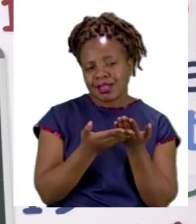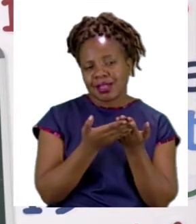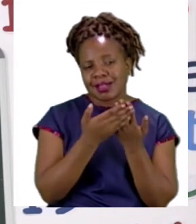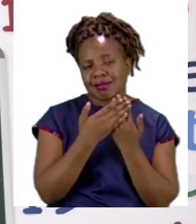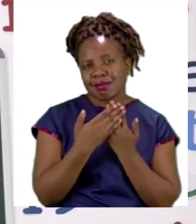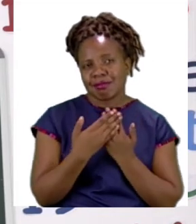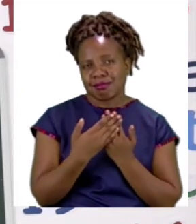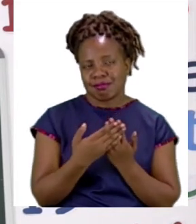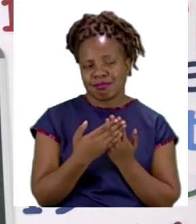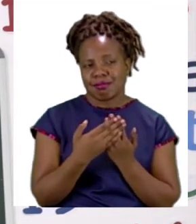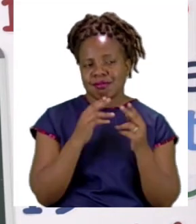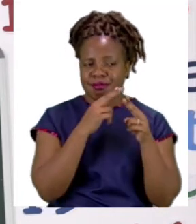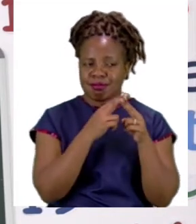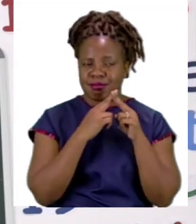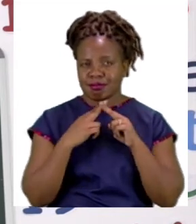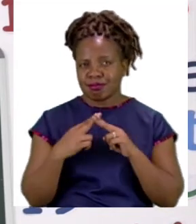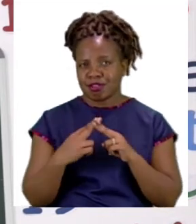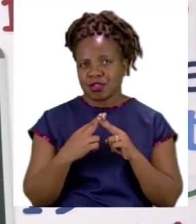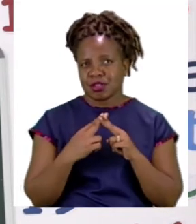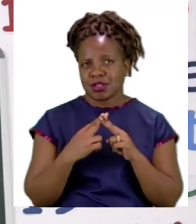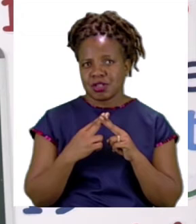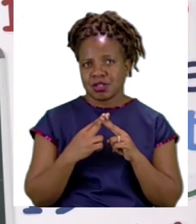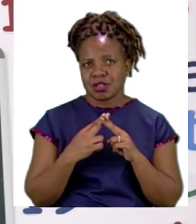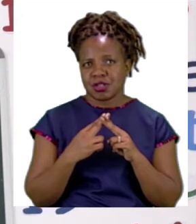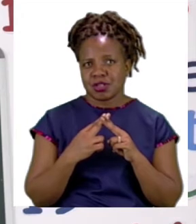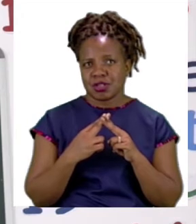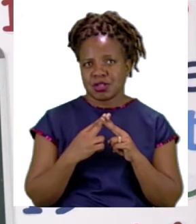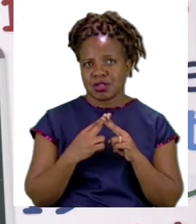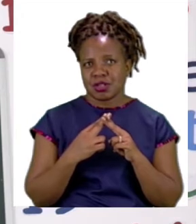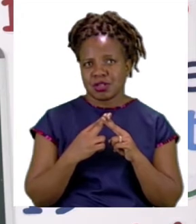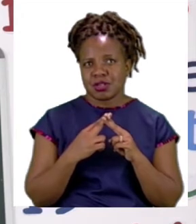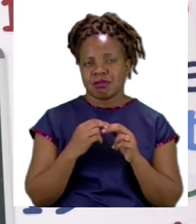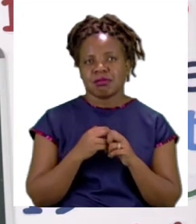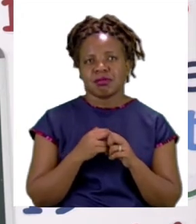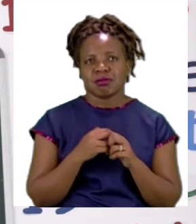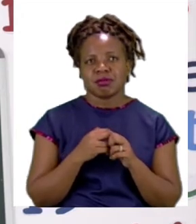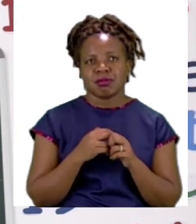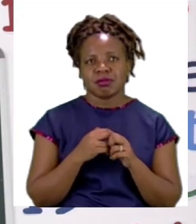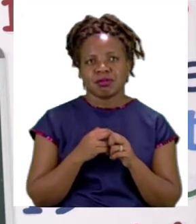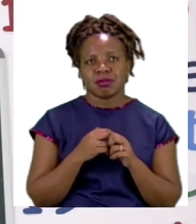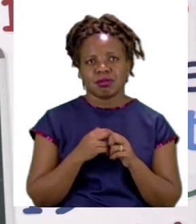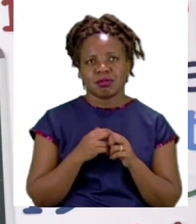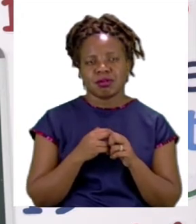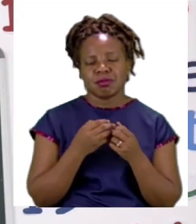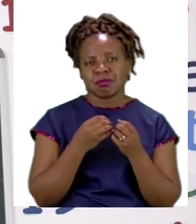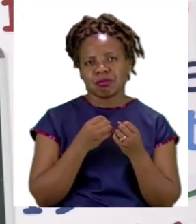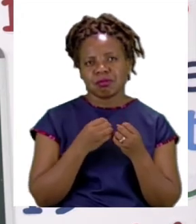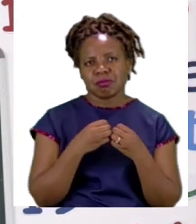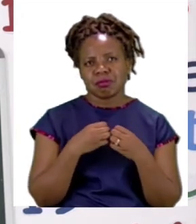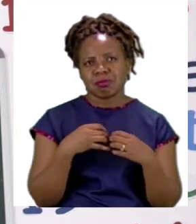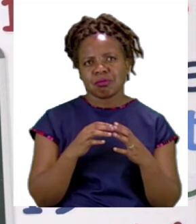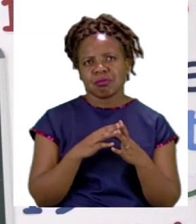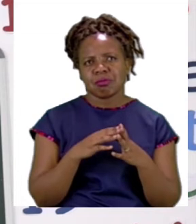So can you please give us 10? All we need is 10.